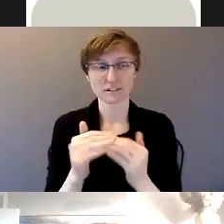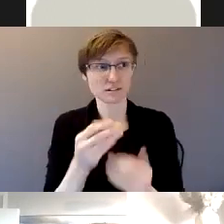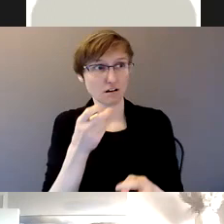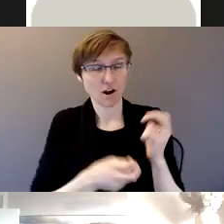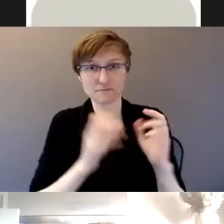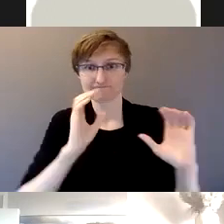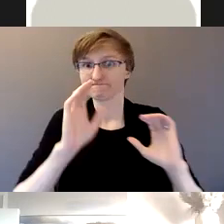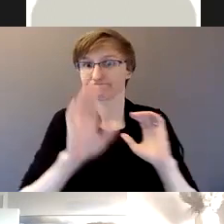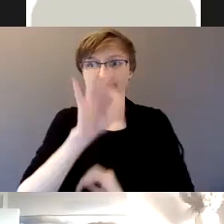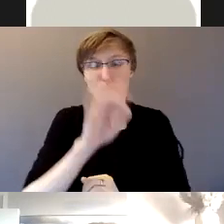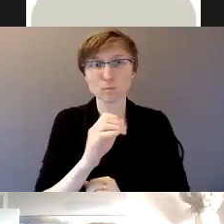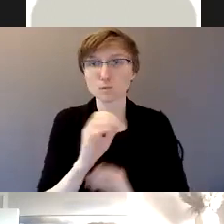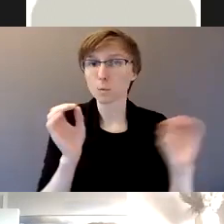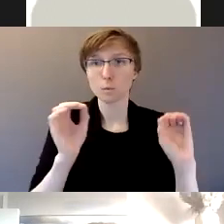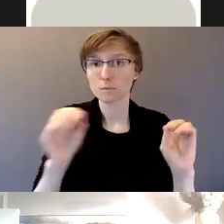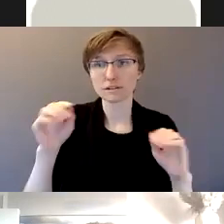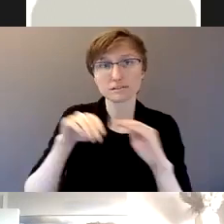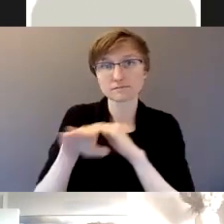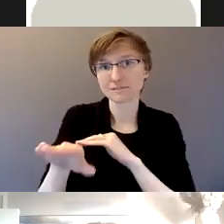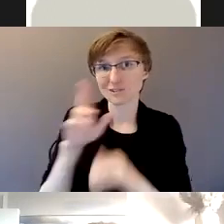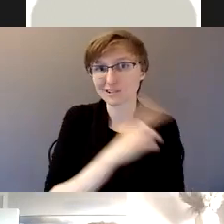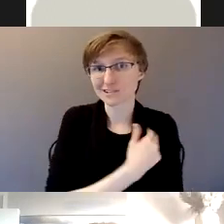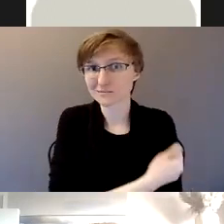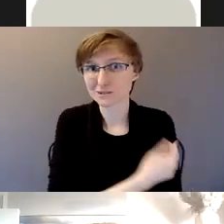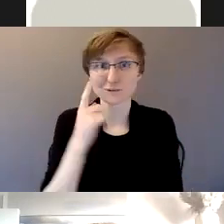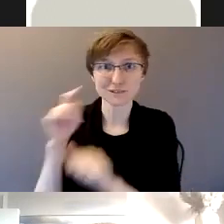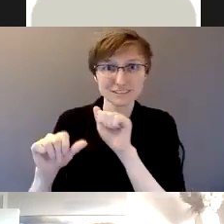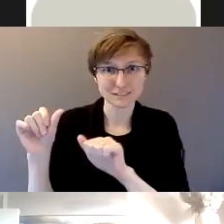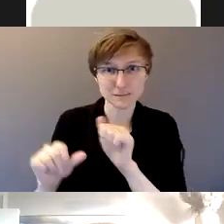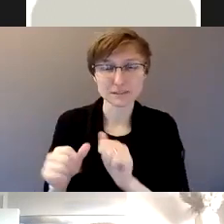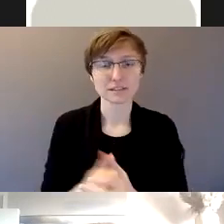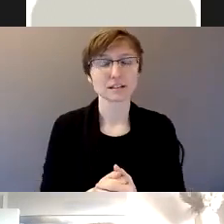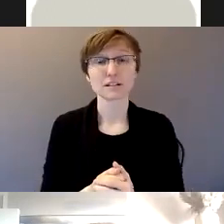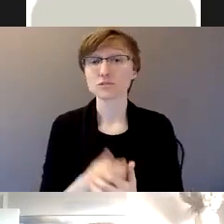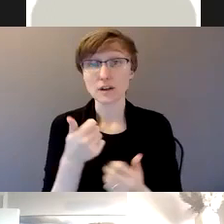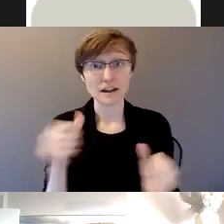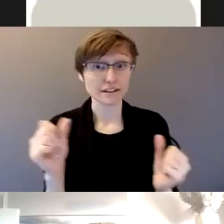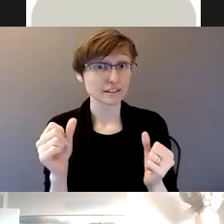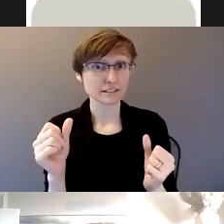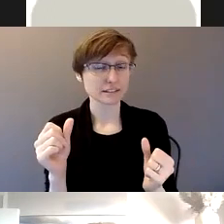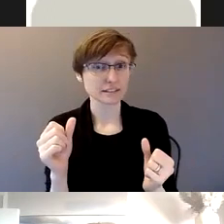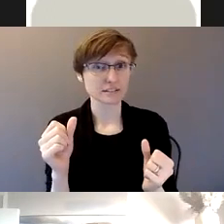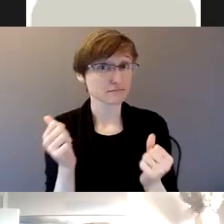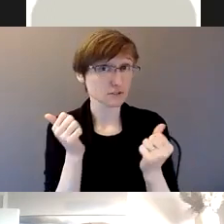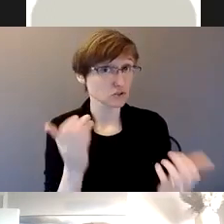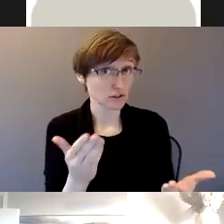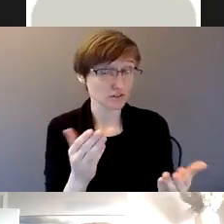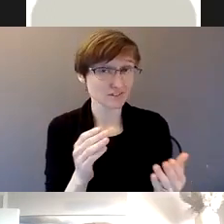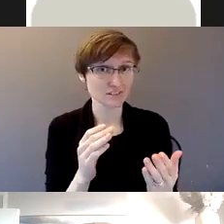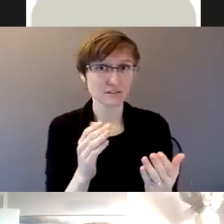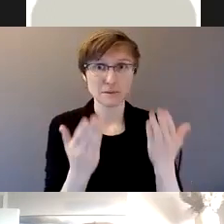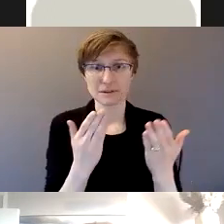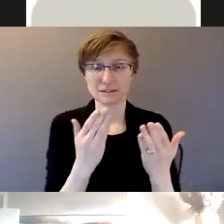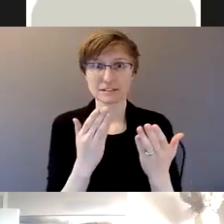hospital because of the situation of COVID. Do you have any suggestions for patients in hospital that are needing a